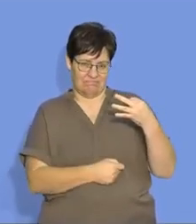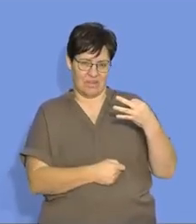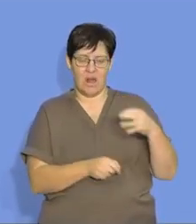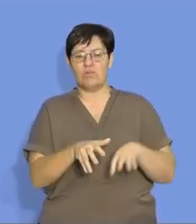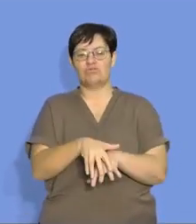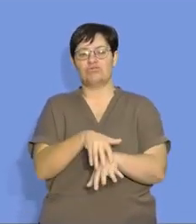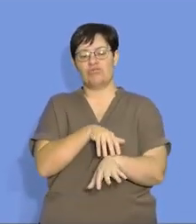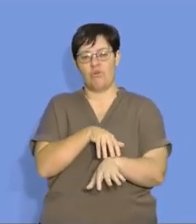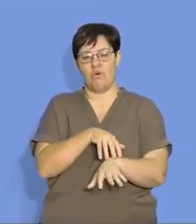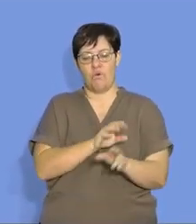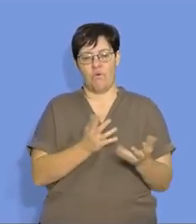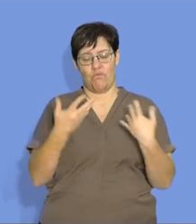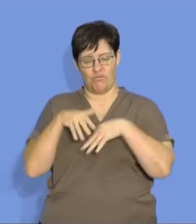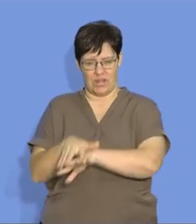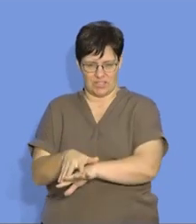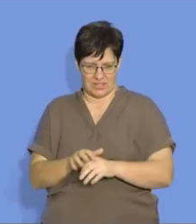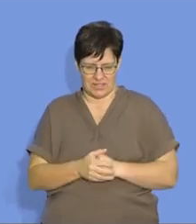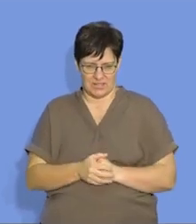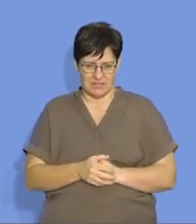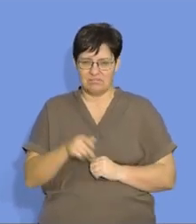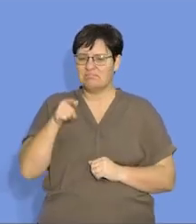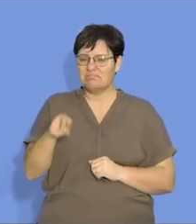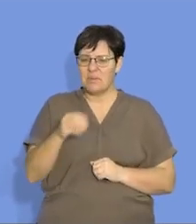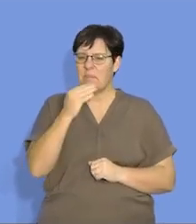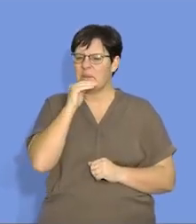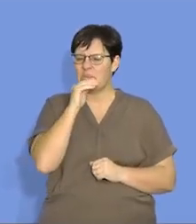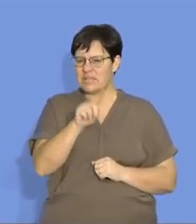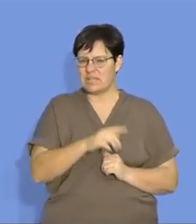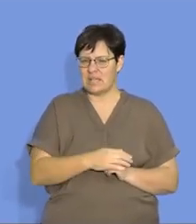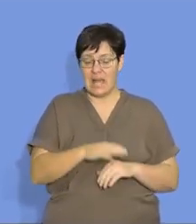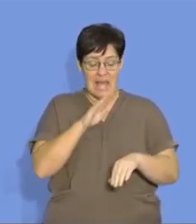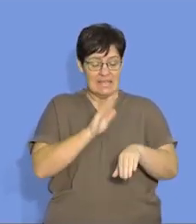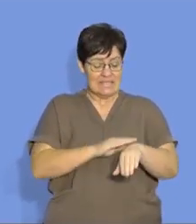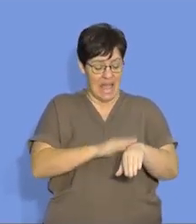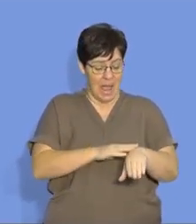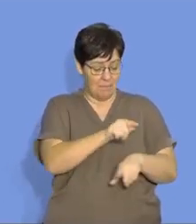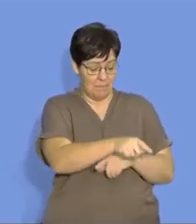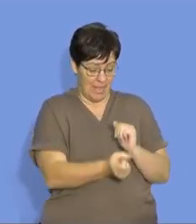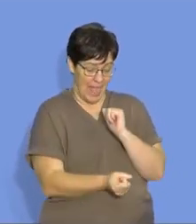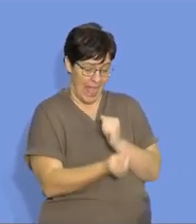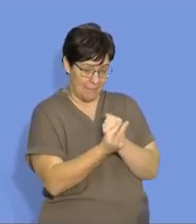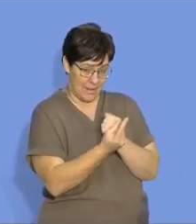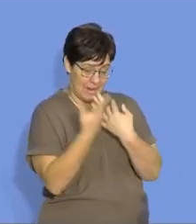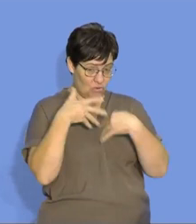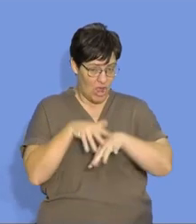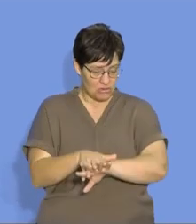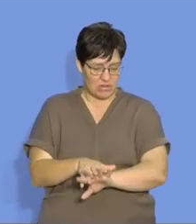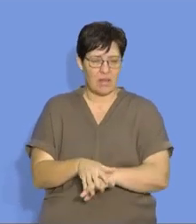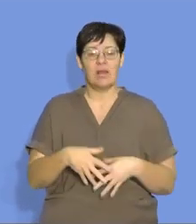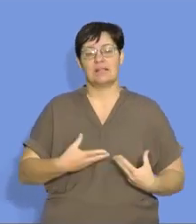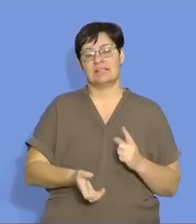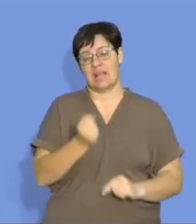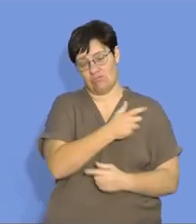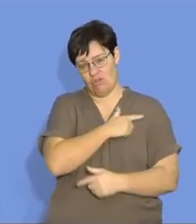of slow reactions. Now, slow reaction will basically mean that the time for this reaction is